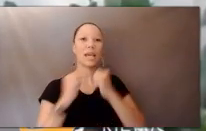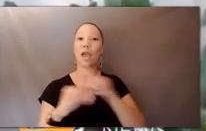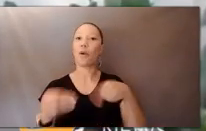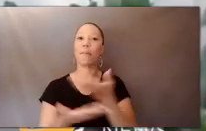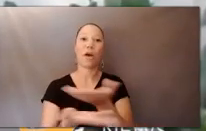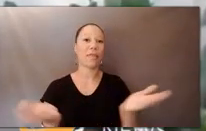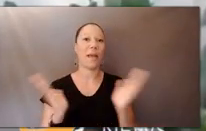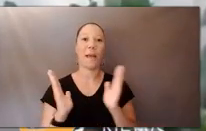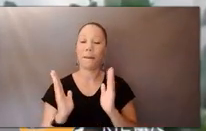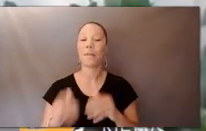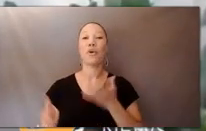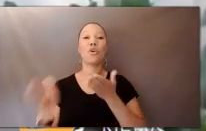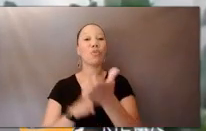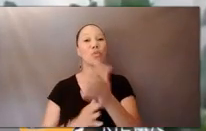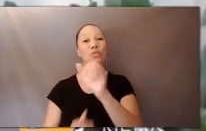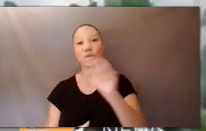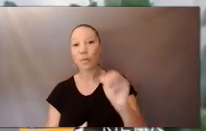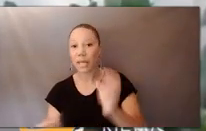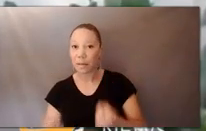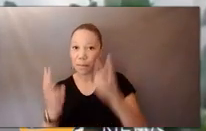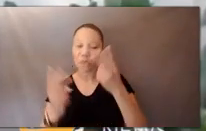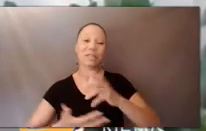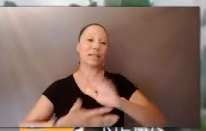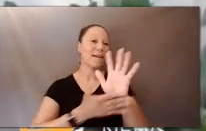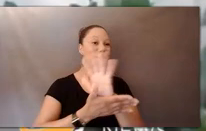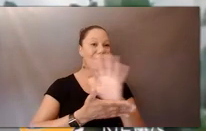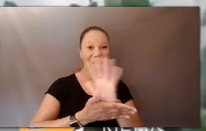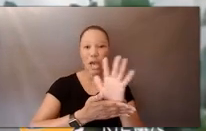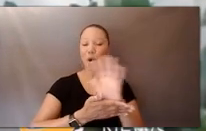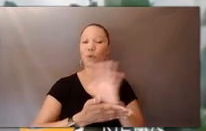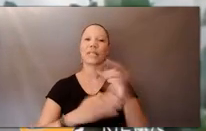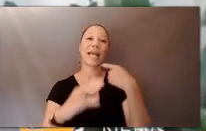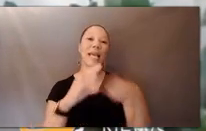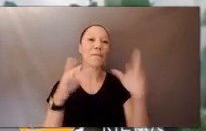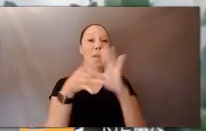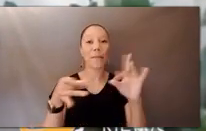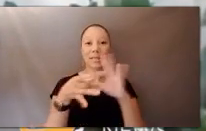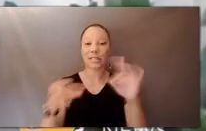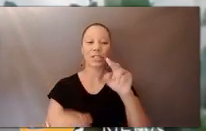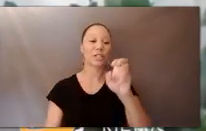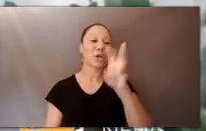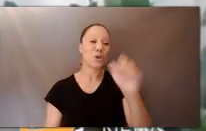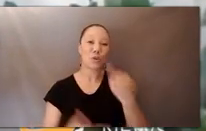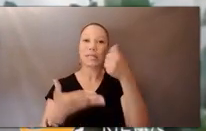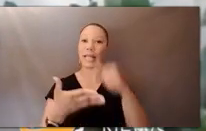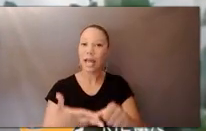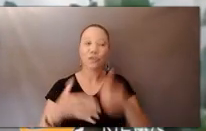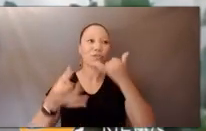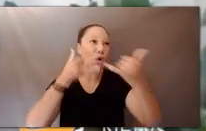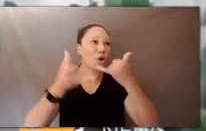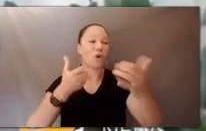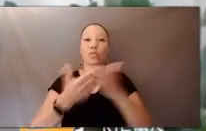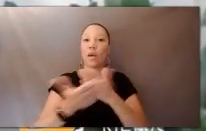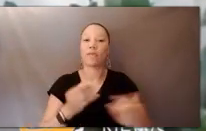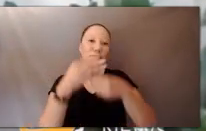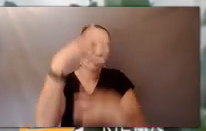could. Social media posts, videos that we were making, email messages, newsletters, phone calls, whatever it was,